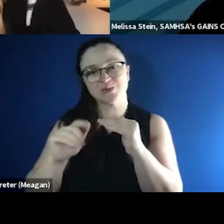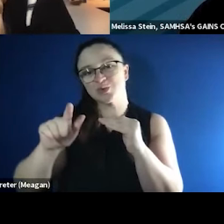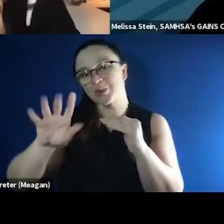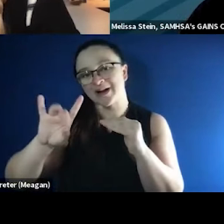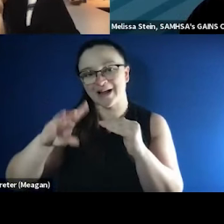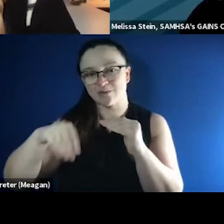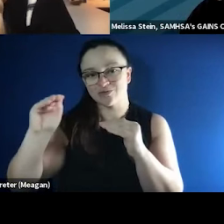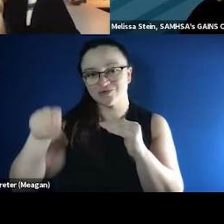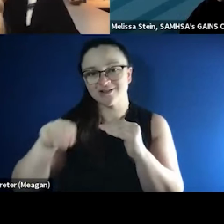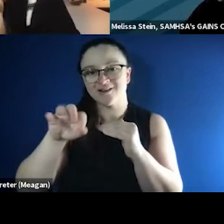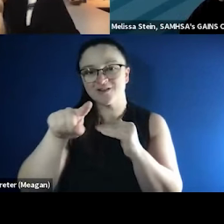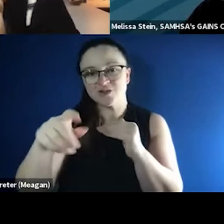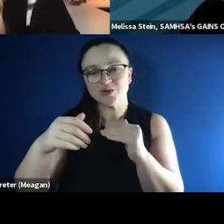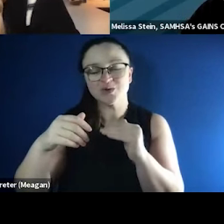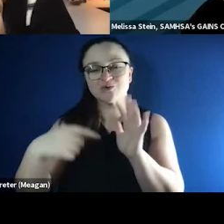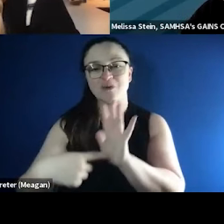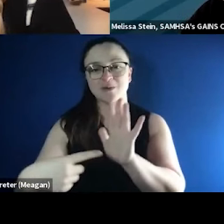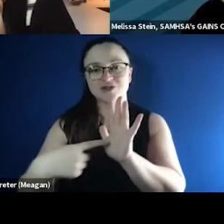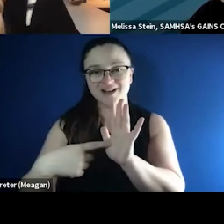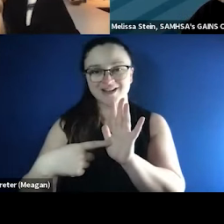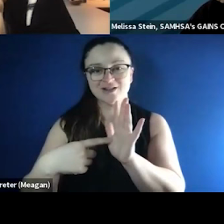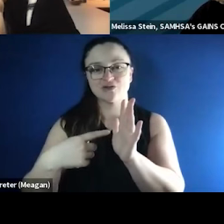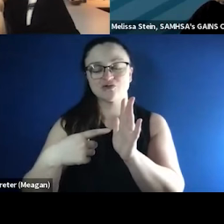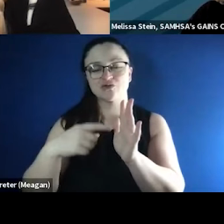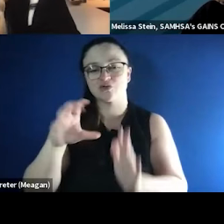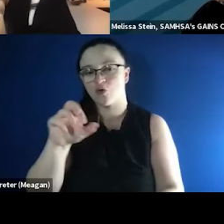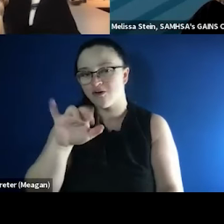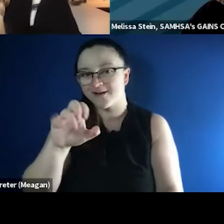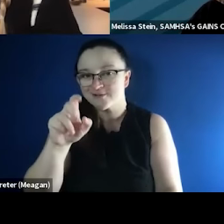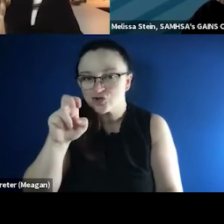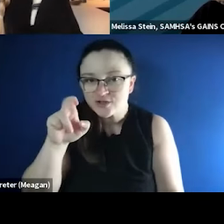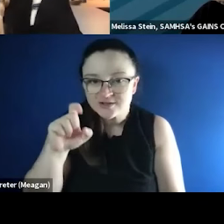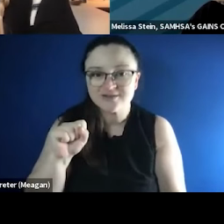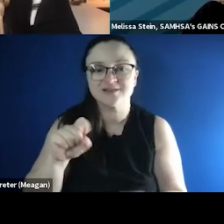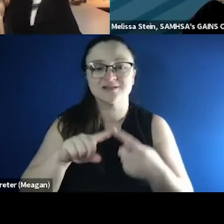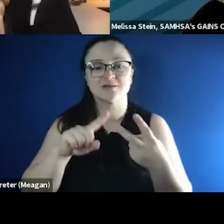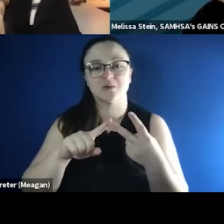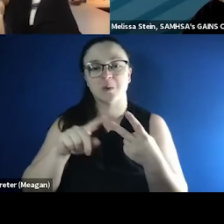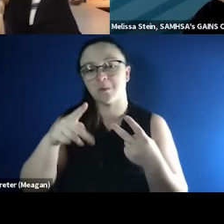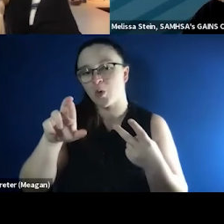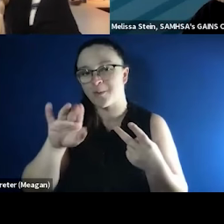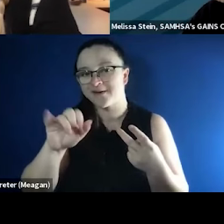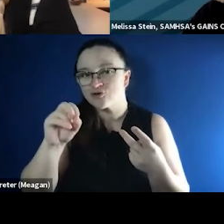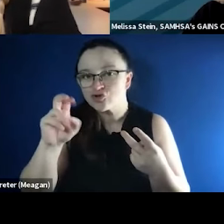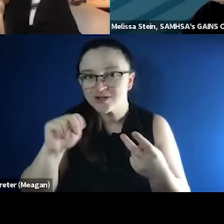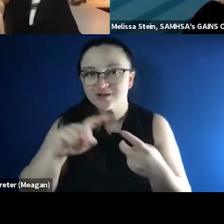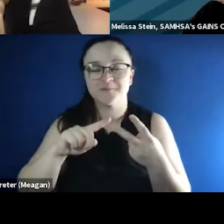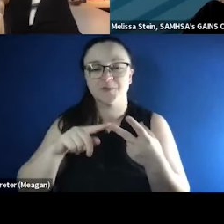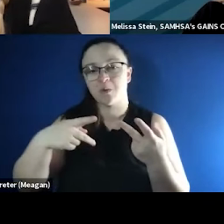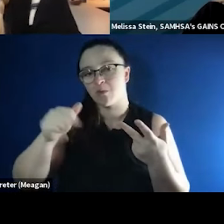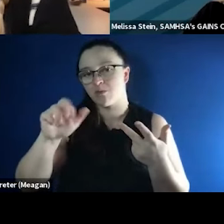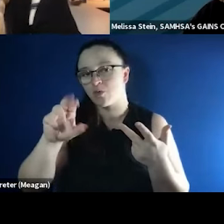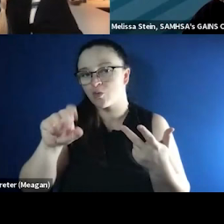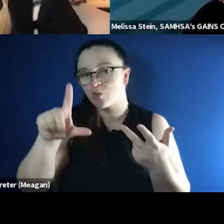28% of you representing corrections, probation, or parole. We also see many of you joining from government